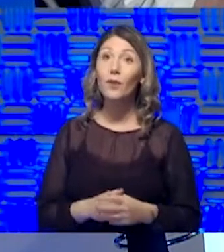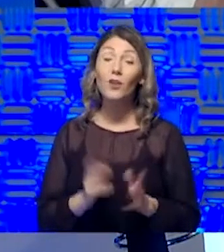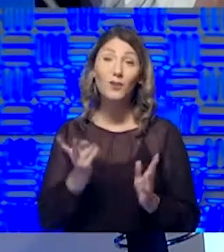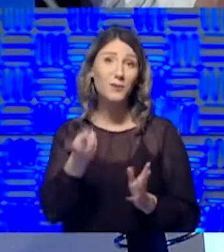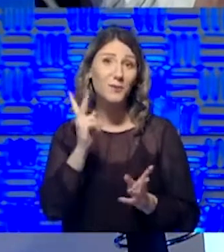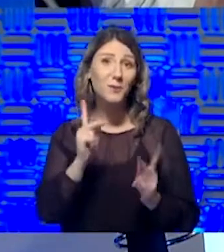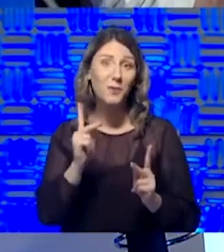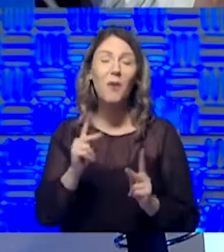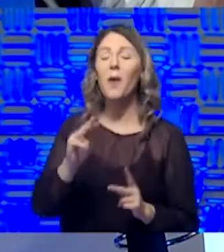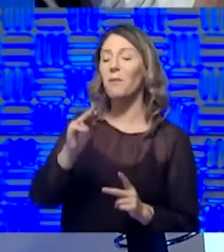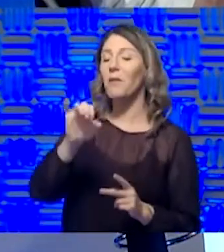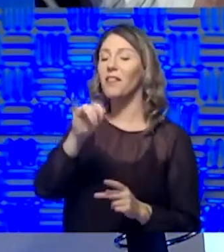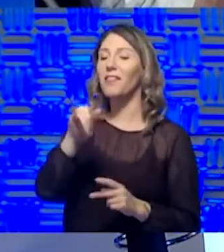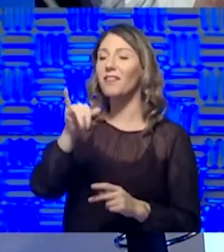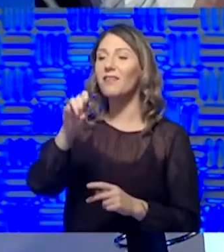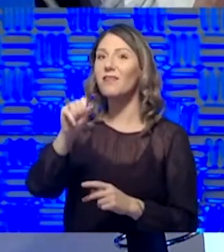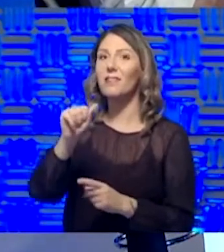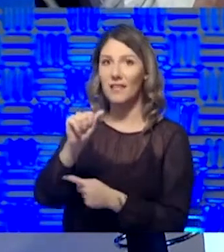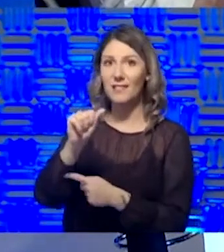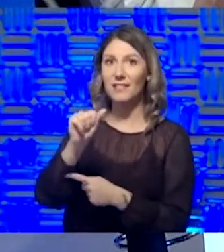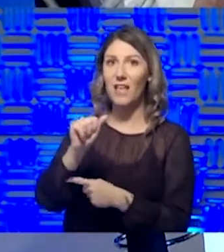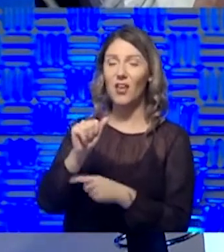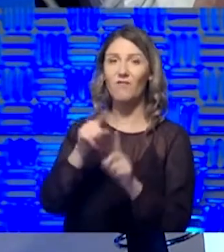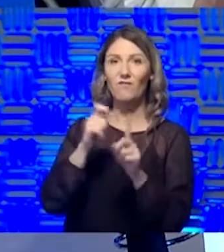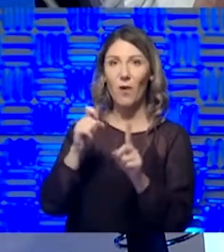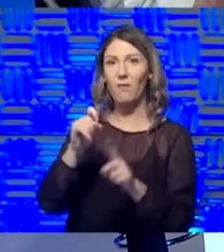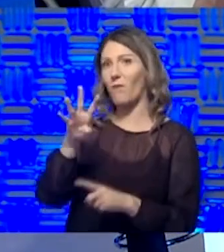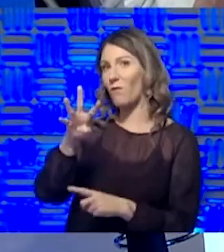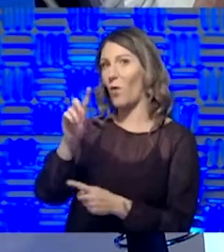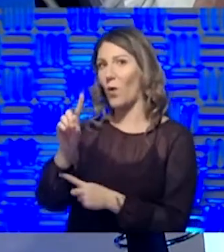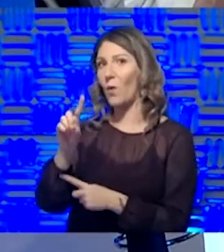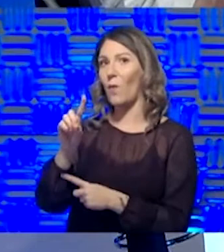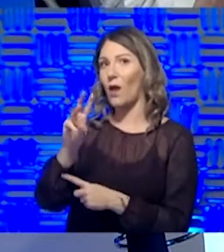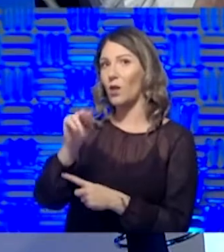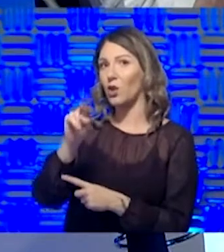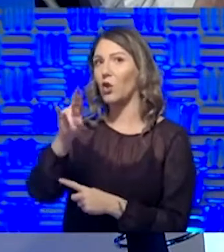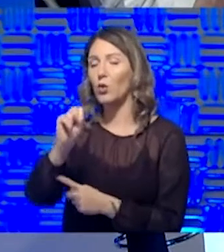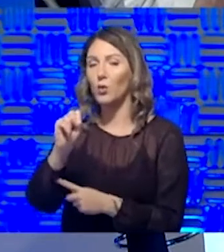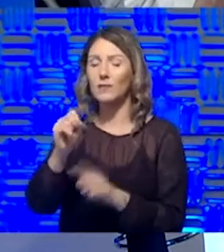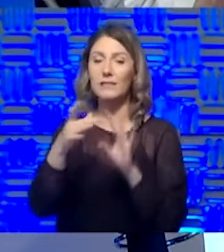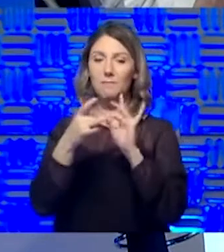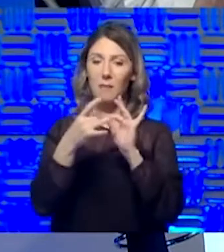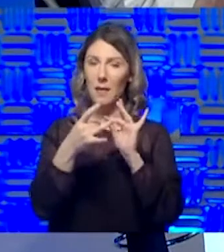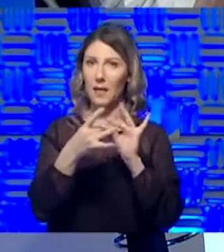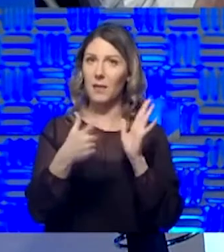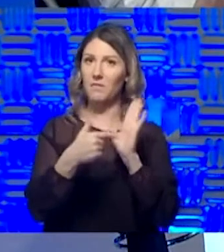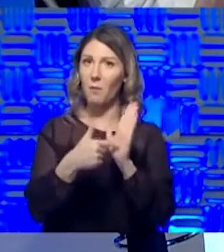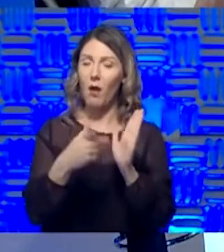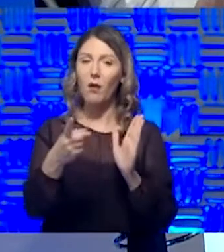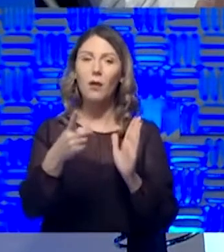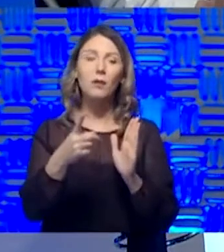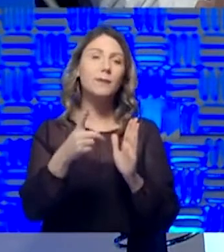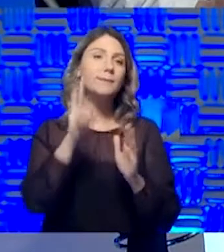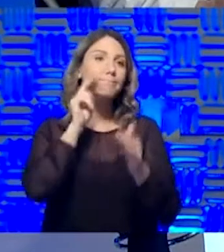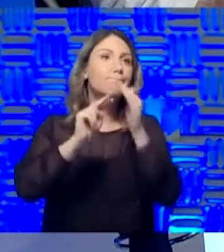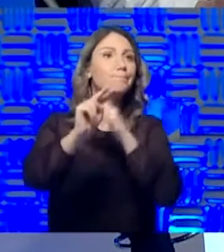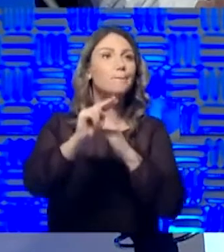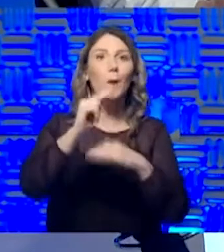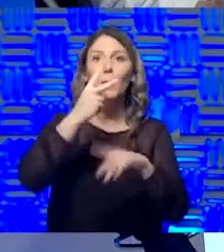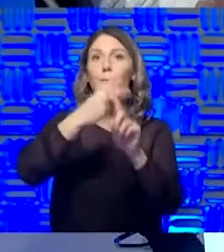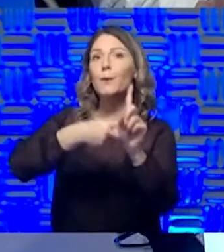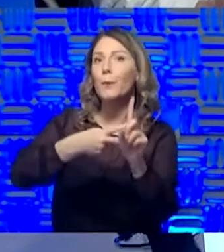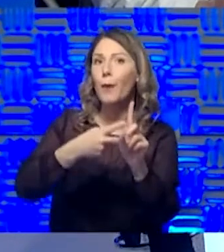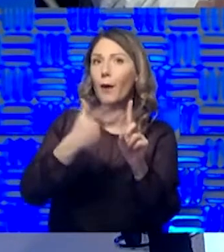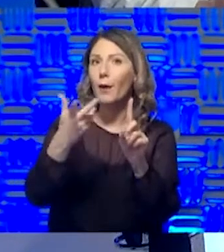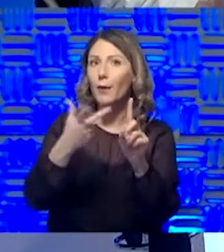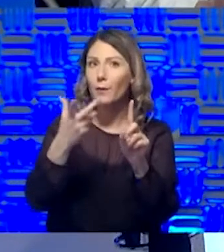This is Melissa, I'm a 41. Speaking of the models that you just referenced, looking ahead several months, you know, June and on, it's not showing